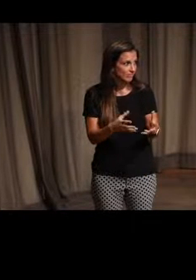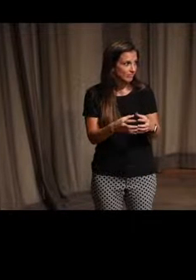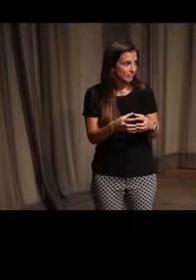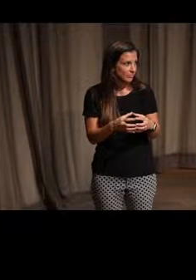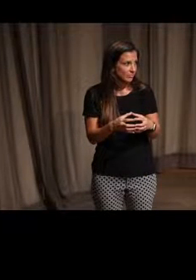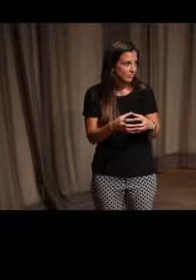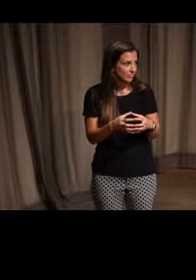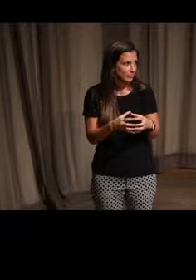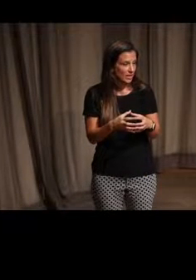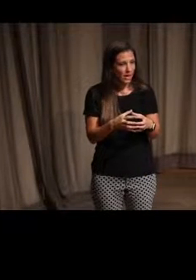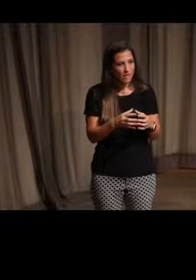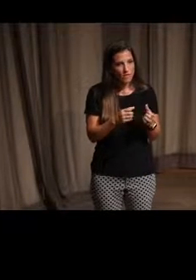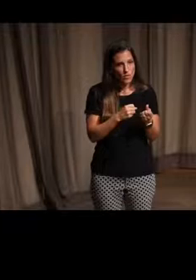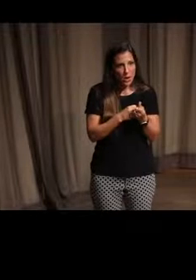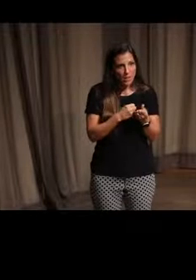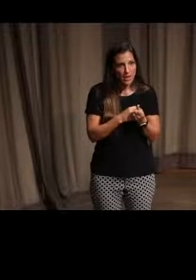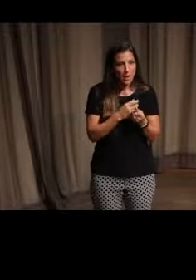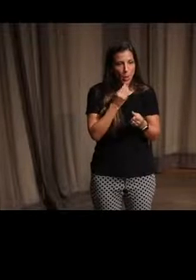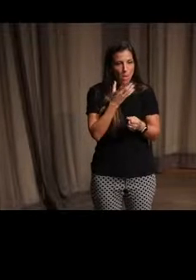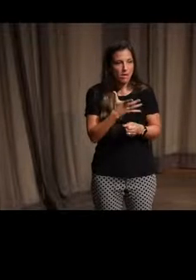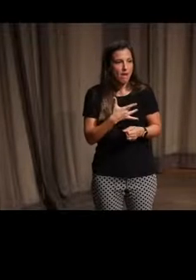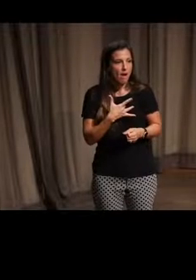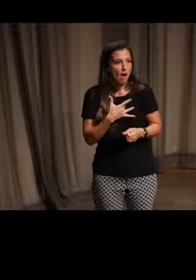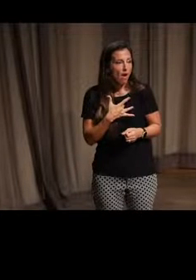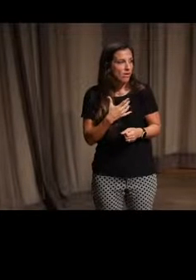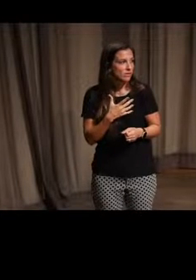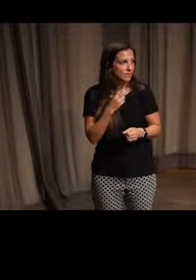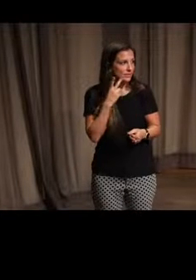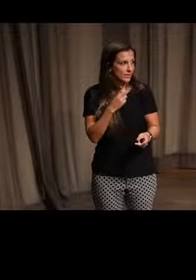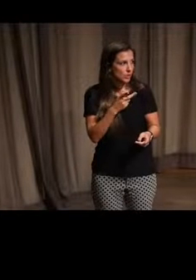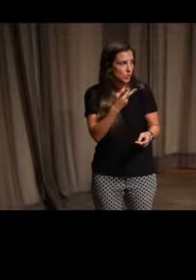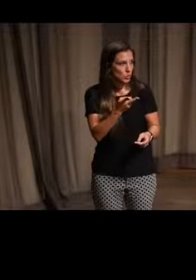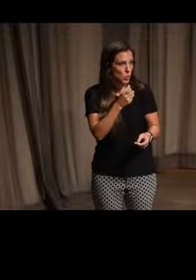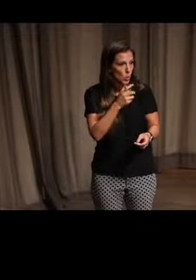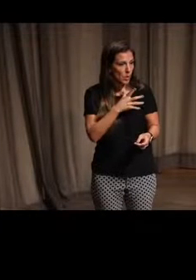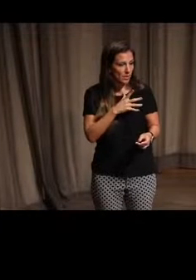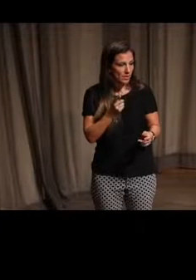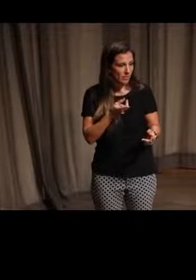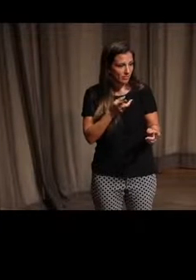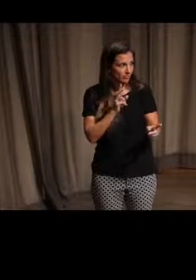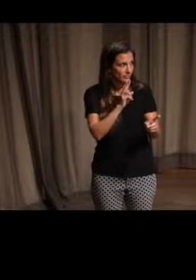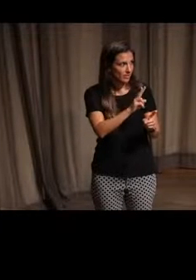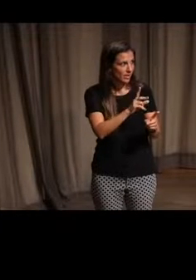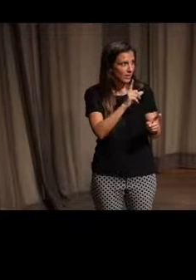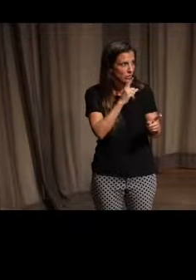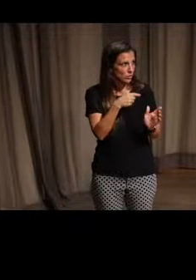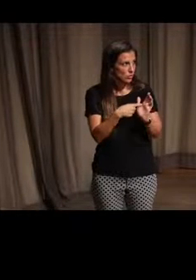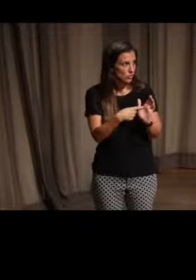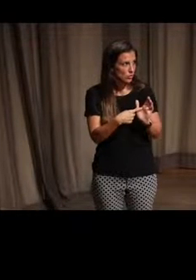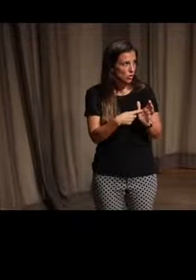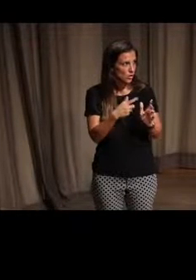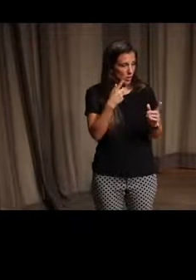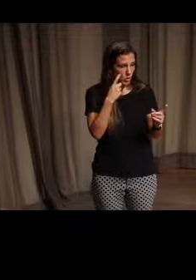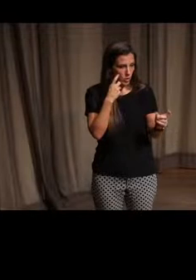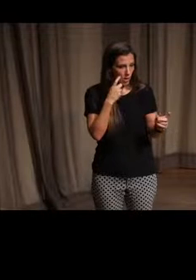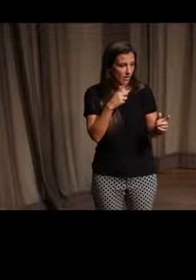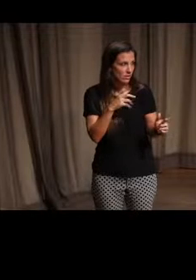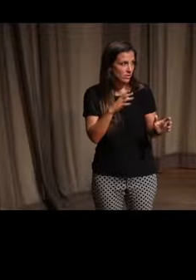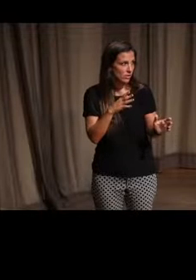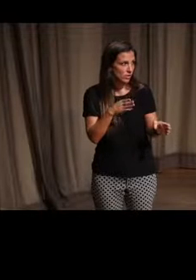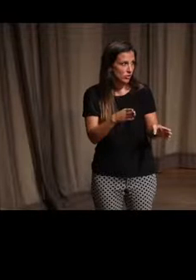I guess, affirming and warming to my heart to see that the two women that spoke to you first in that clip that you showed when you're crying in the